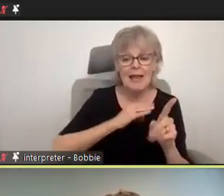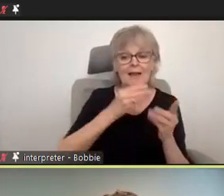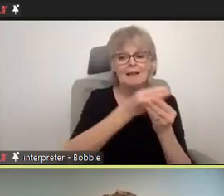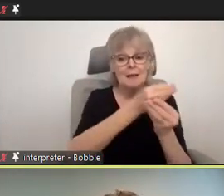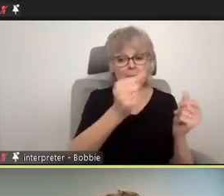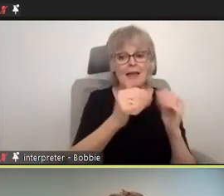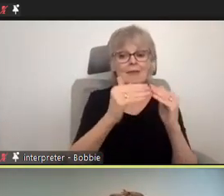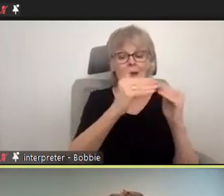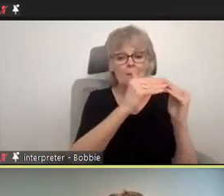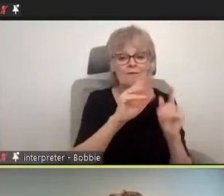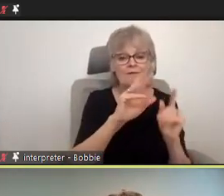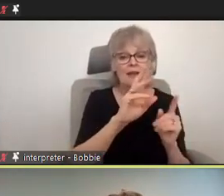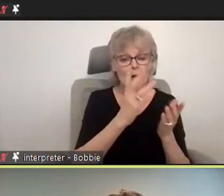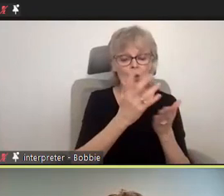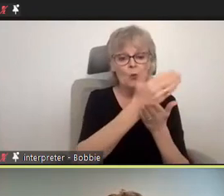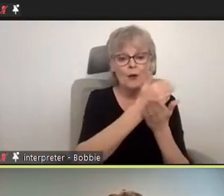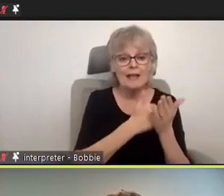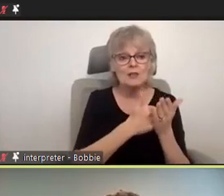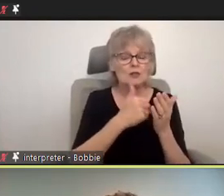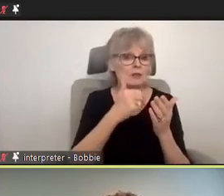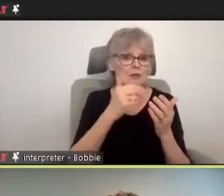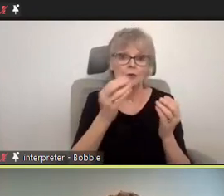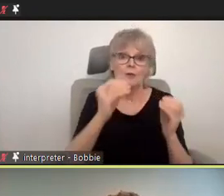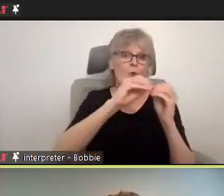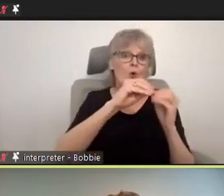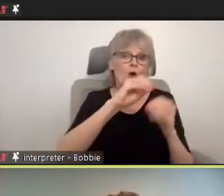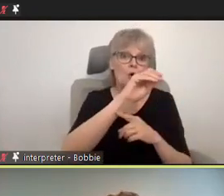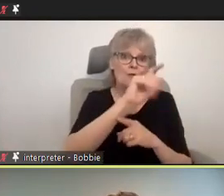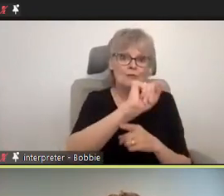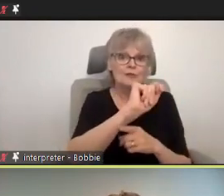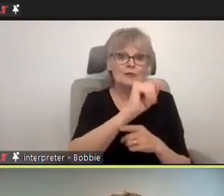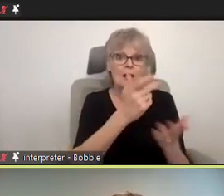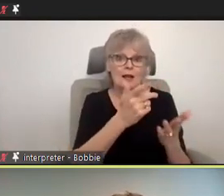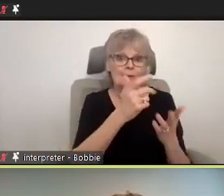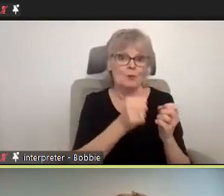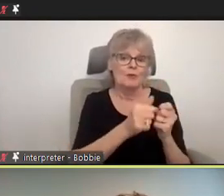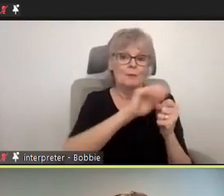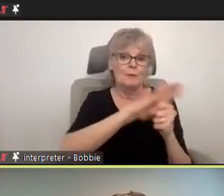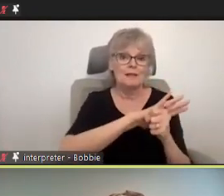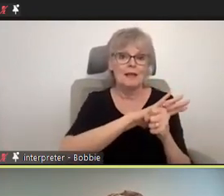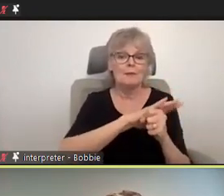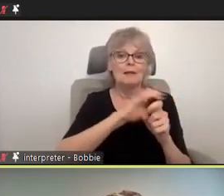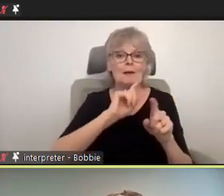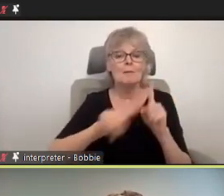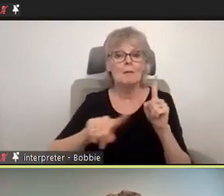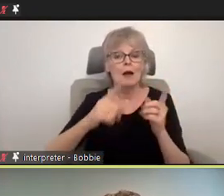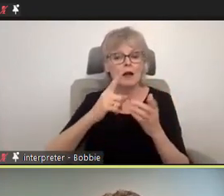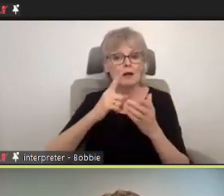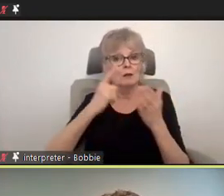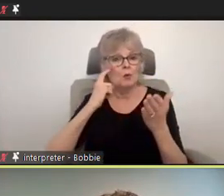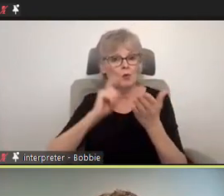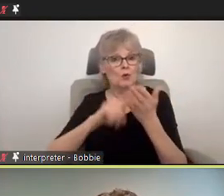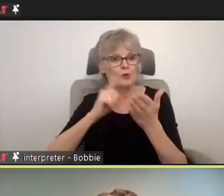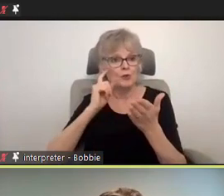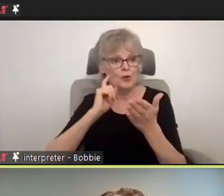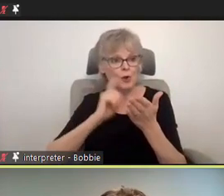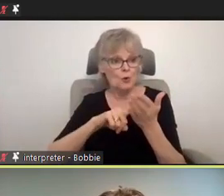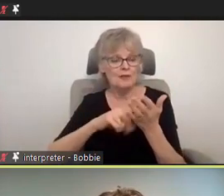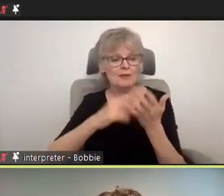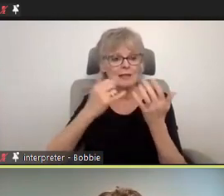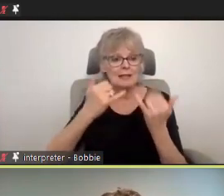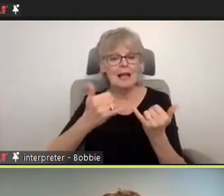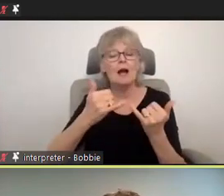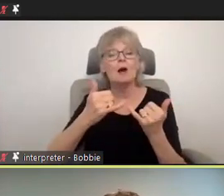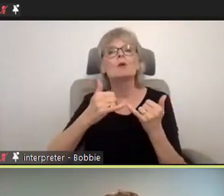wages, especially with increased overtime during a pandemic. But what we're seeing, which is what we knew before, but needed a pandemic to emphasize